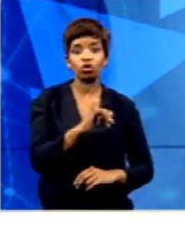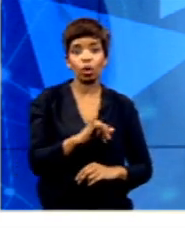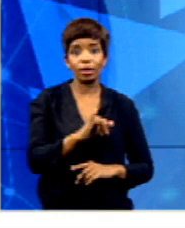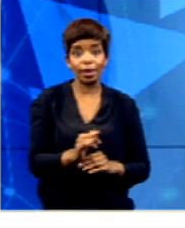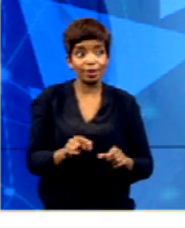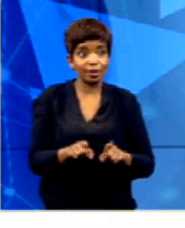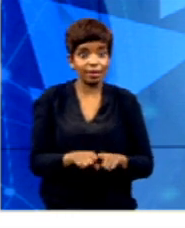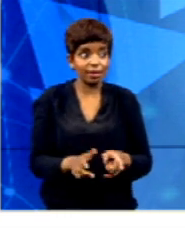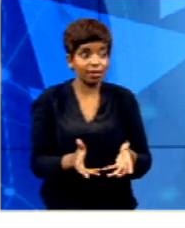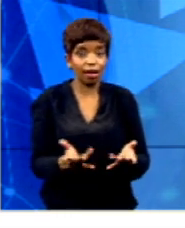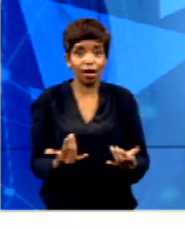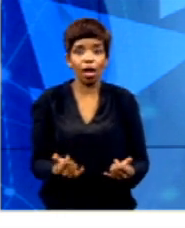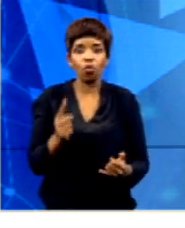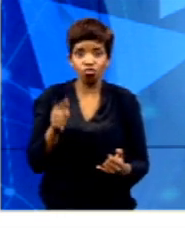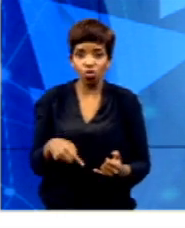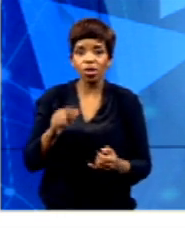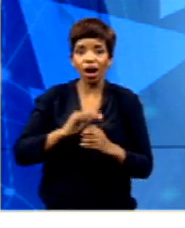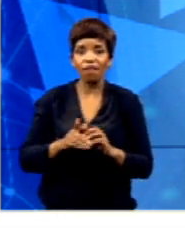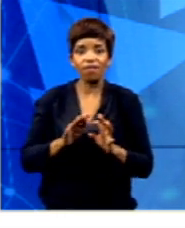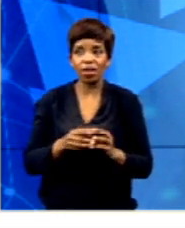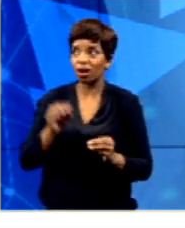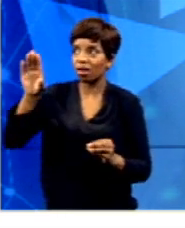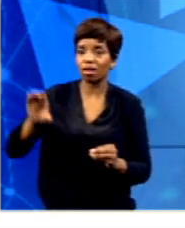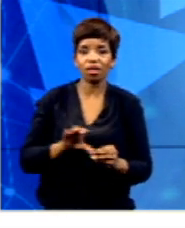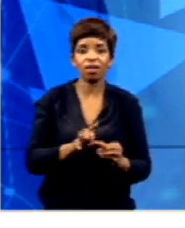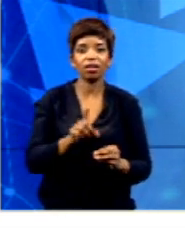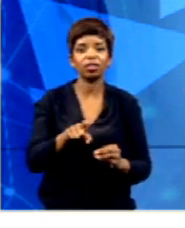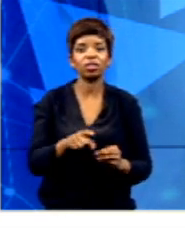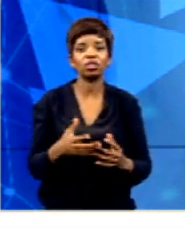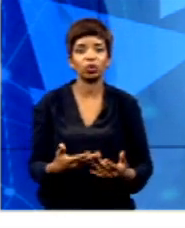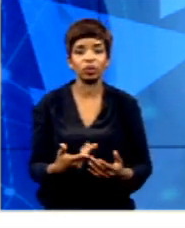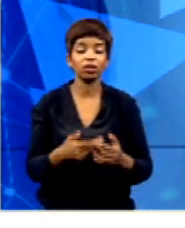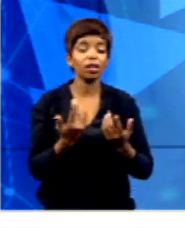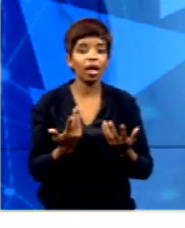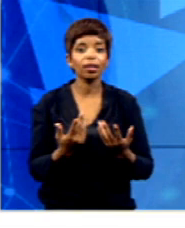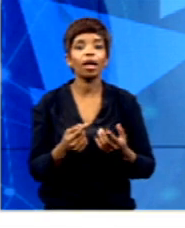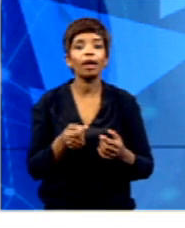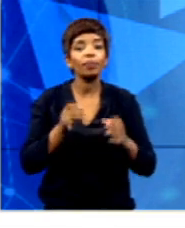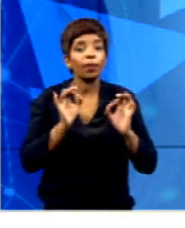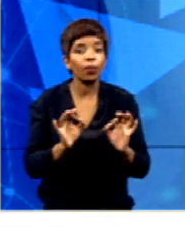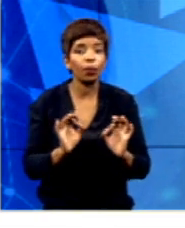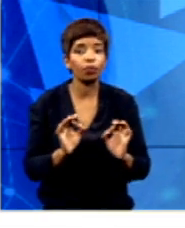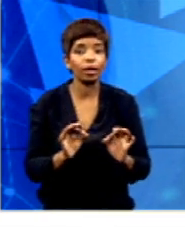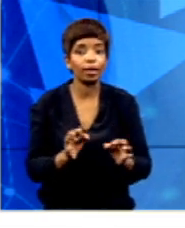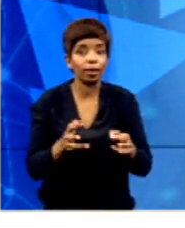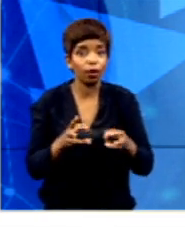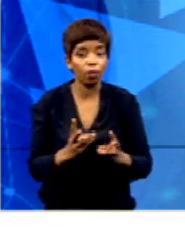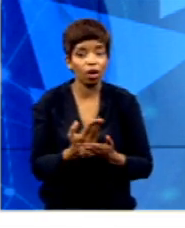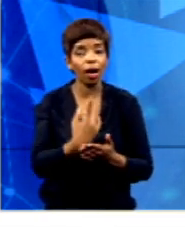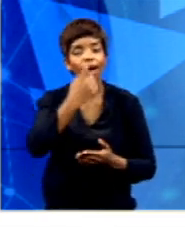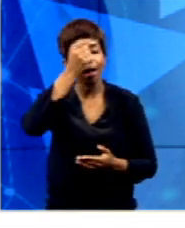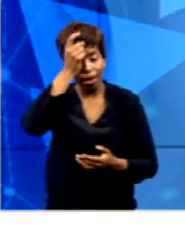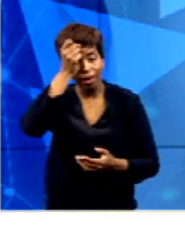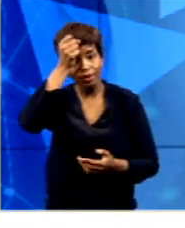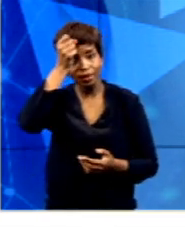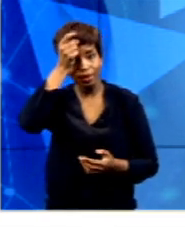phone either. So there's a combination of things that are not being done correctly, and we can understand. It's